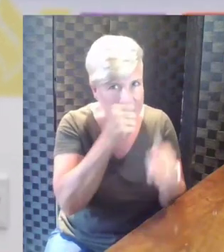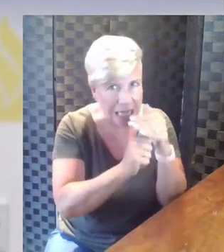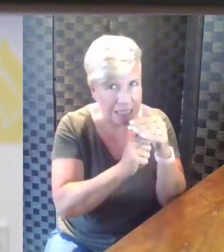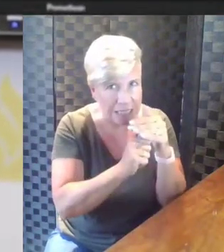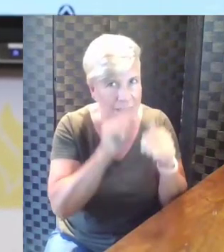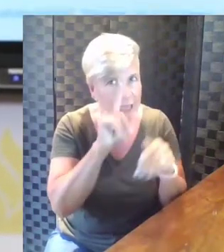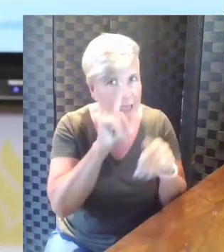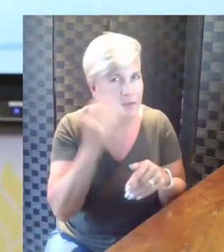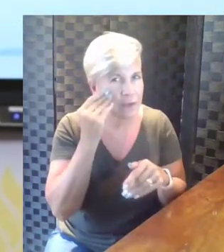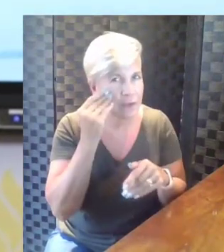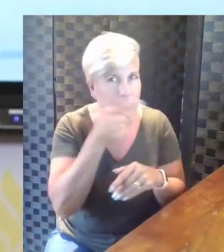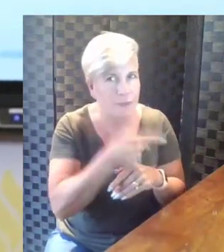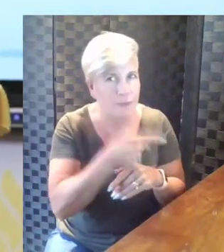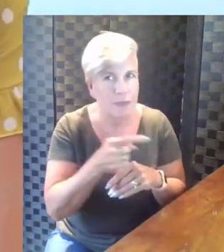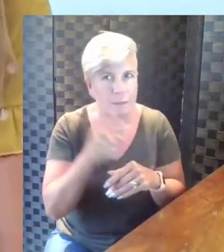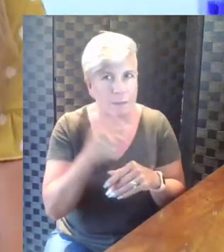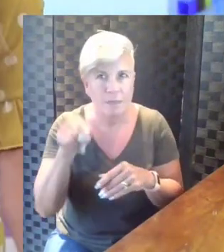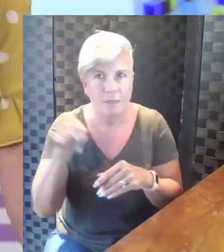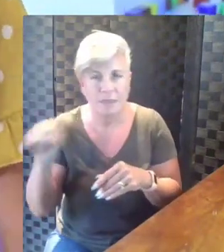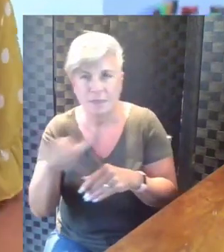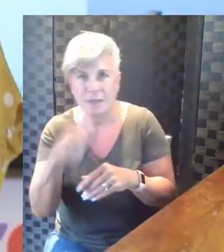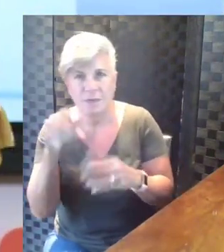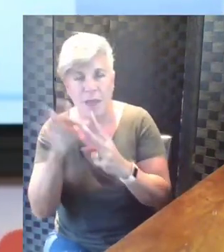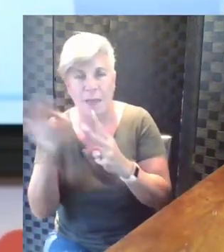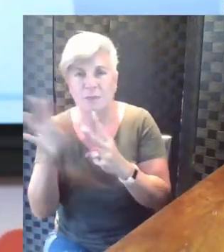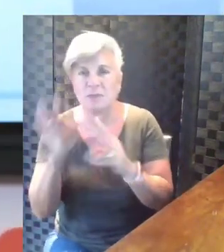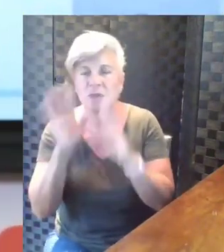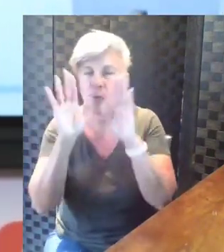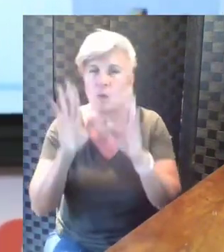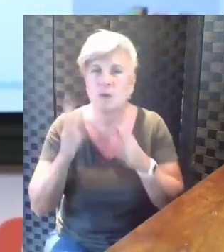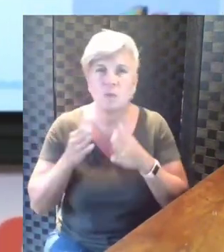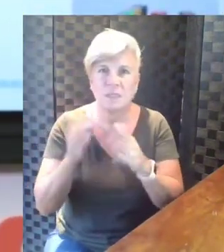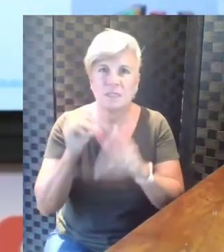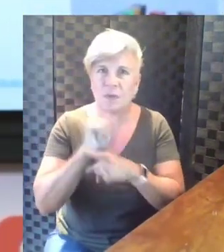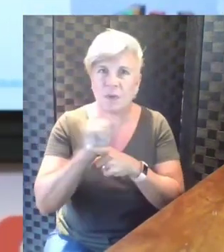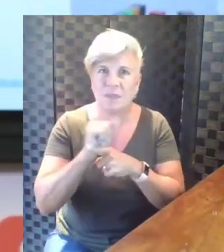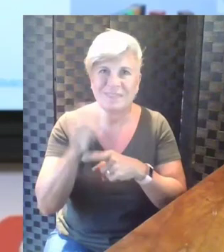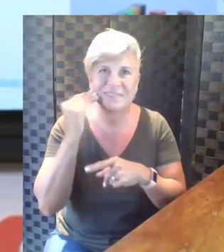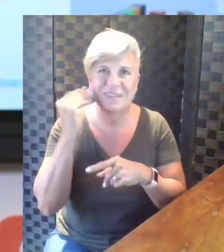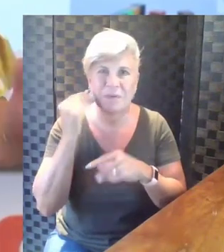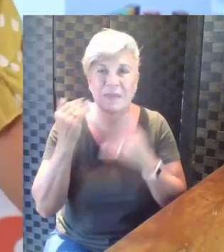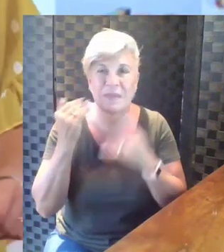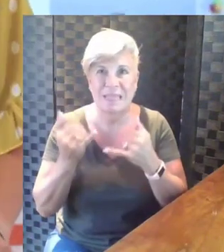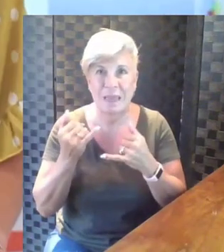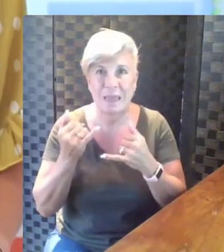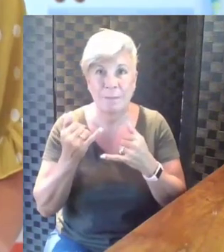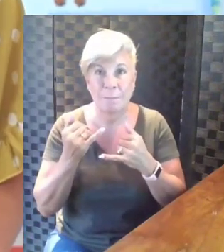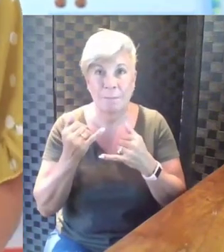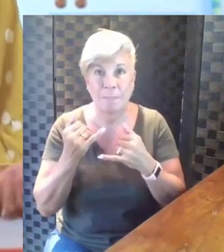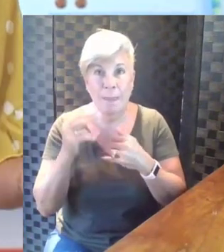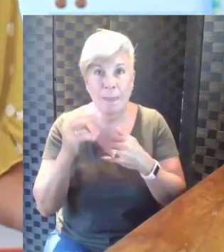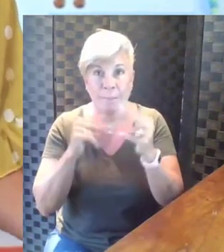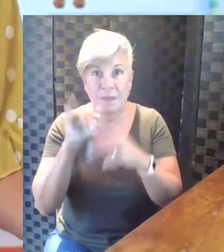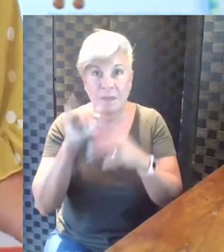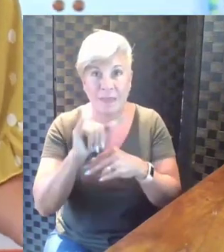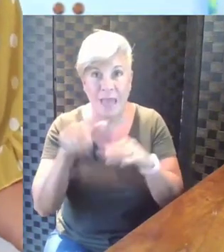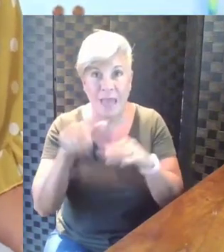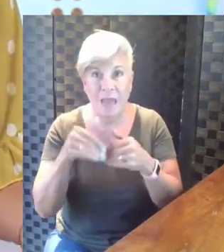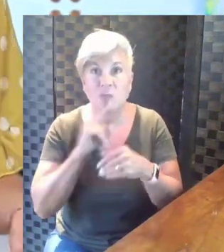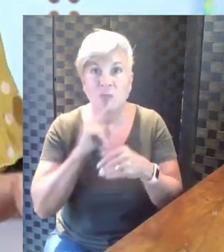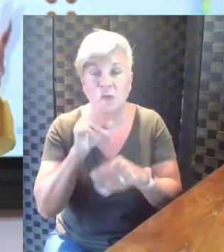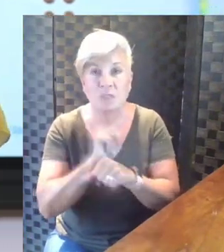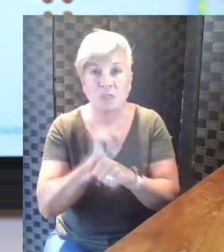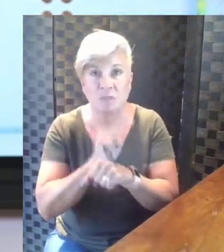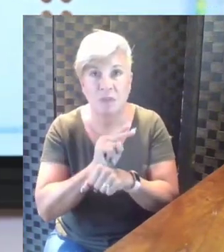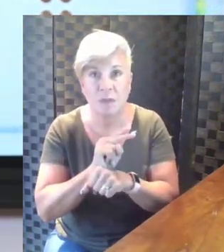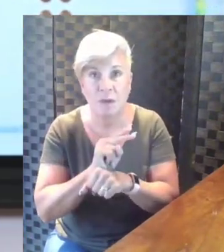in here. You just have to know that they're there. But these other options are great ways for you to practice at home. Now, besides just building that, how could you really